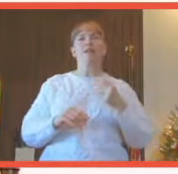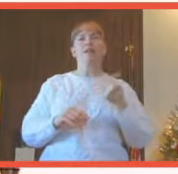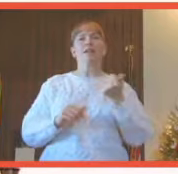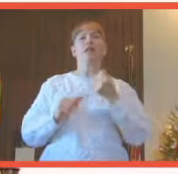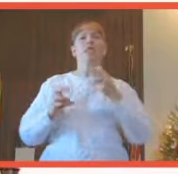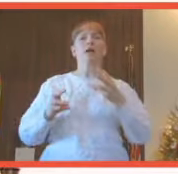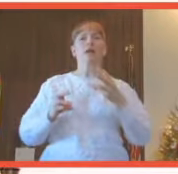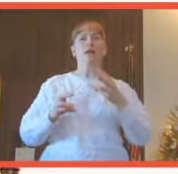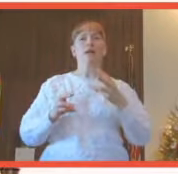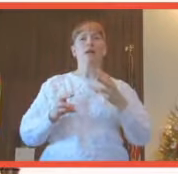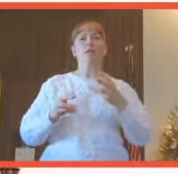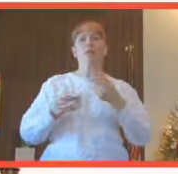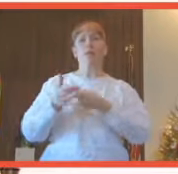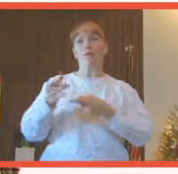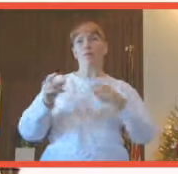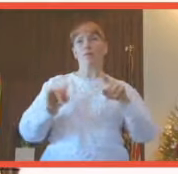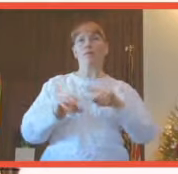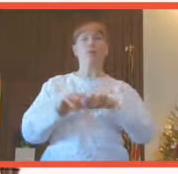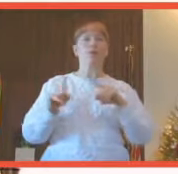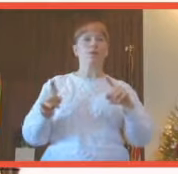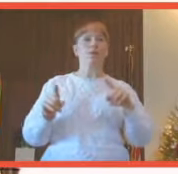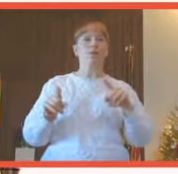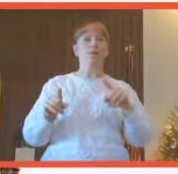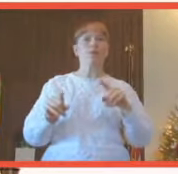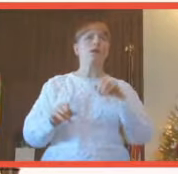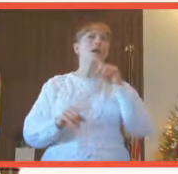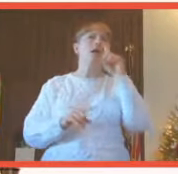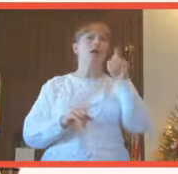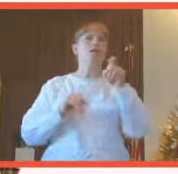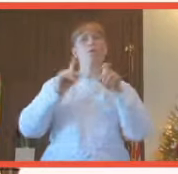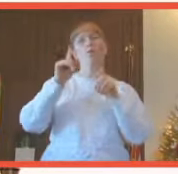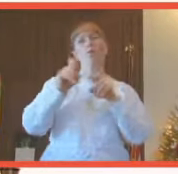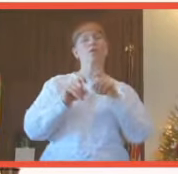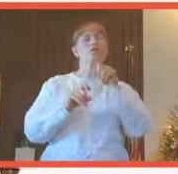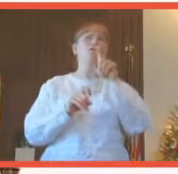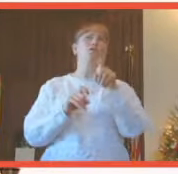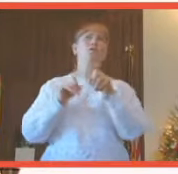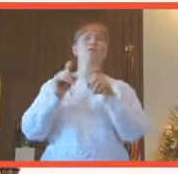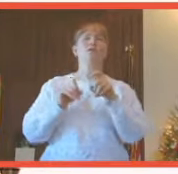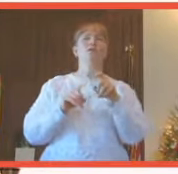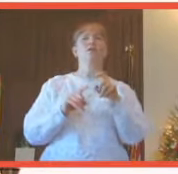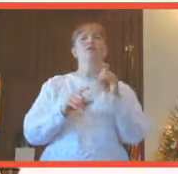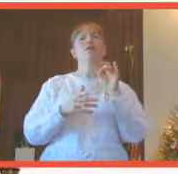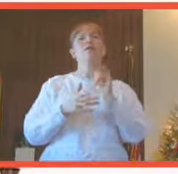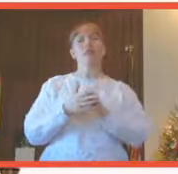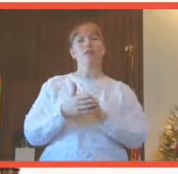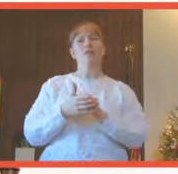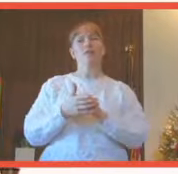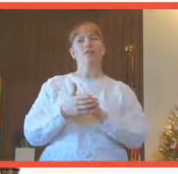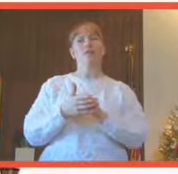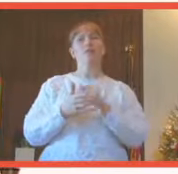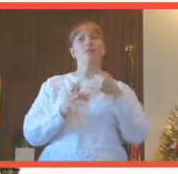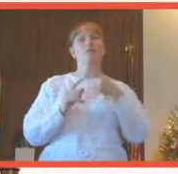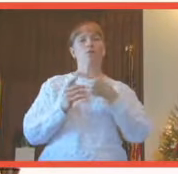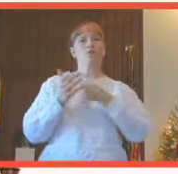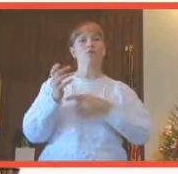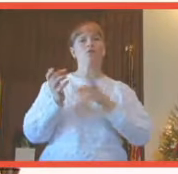figuratively or metaphorically what is happening, but to ask questions. That's what Jesus was